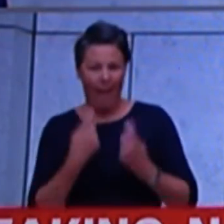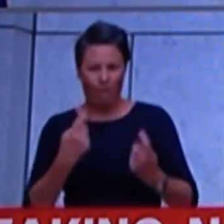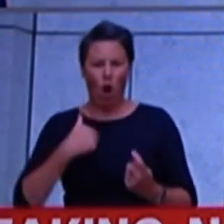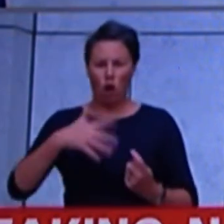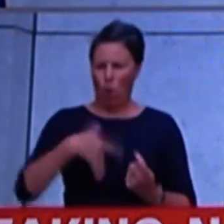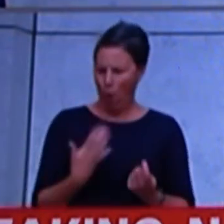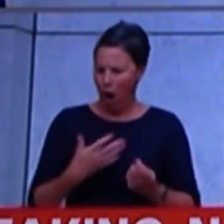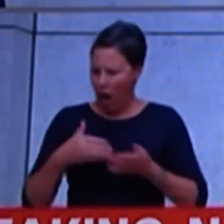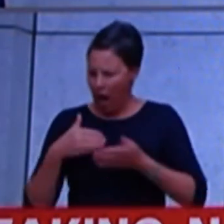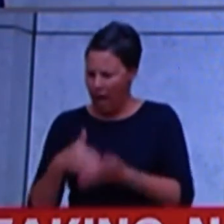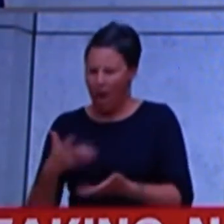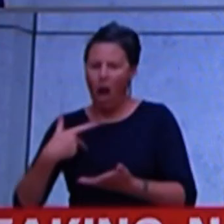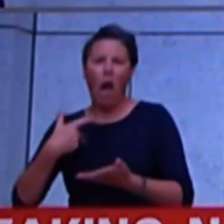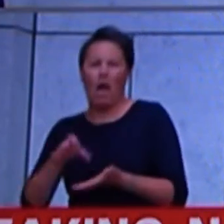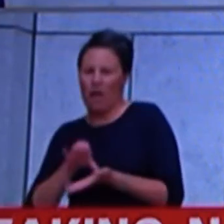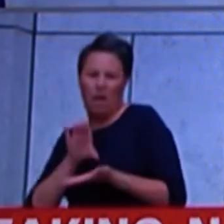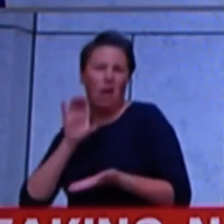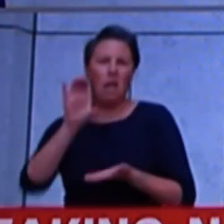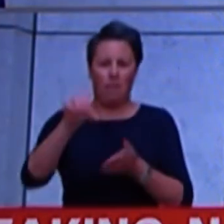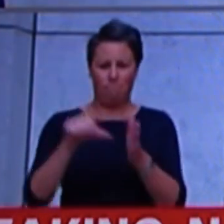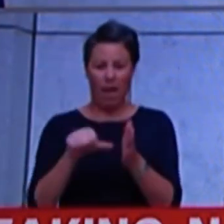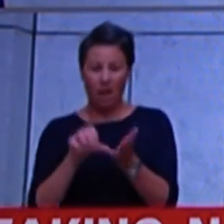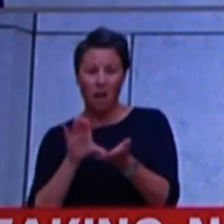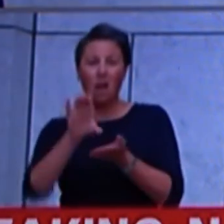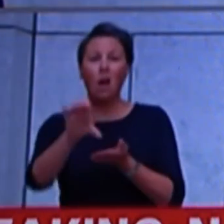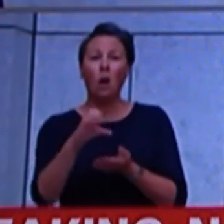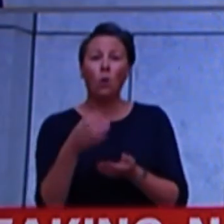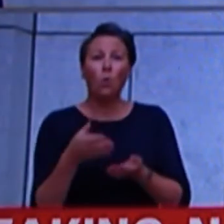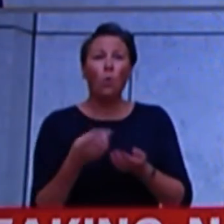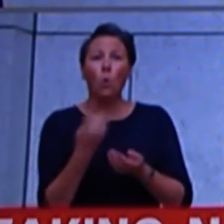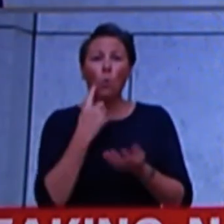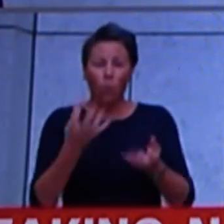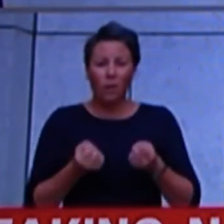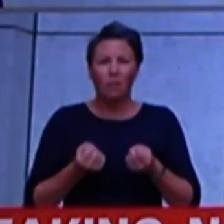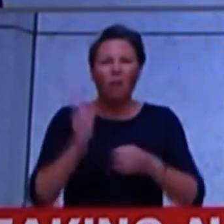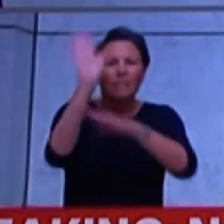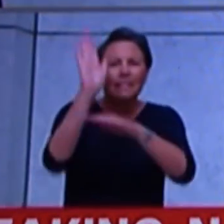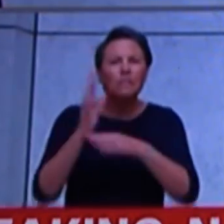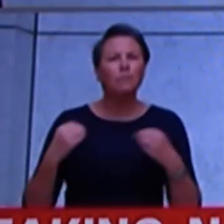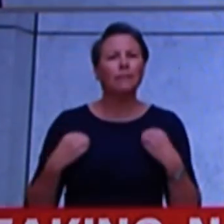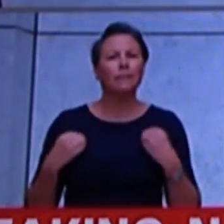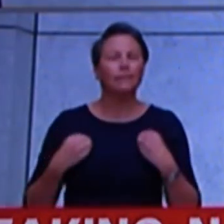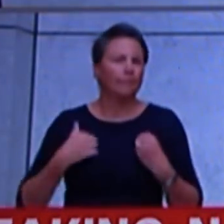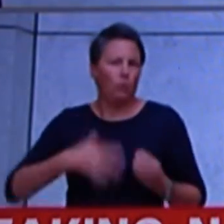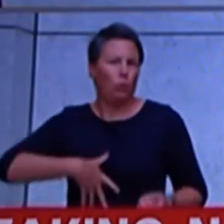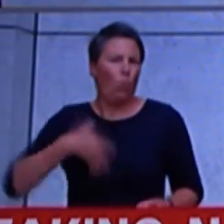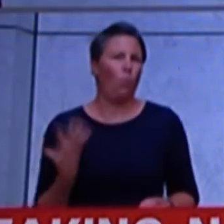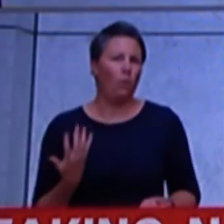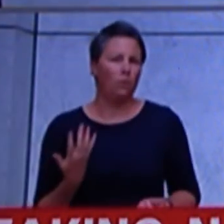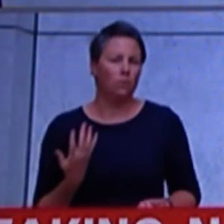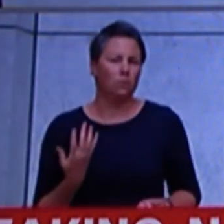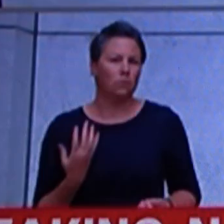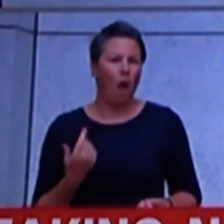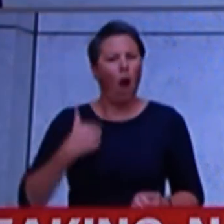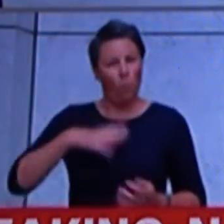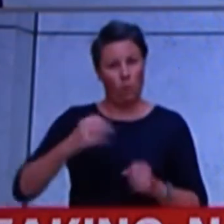my plan. Our plan was always about seeing two viable airlines on the other side, two viable airlines that would be there not just 1 year